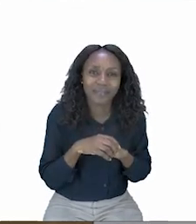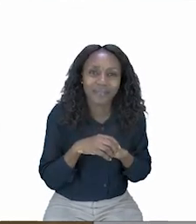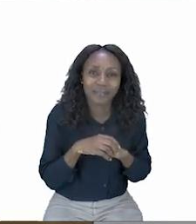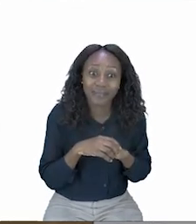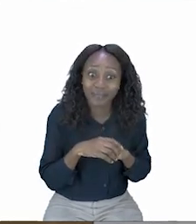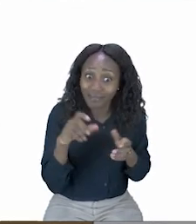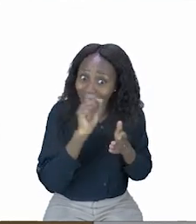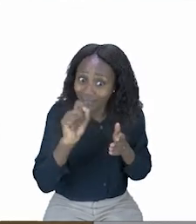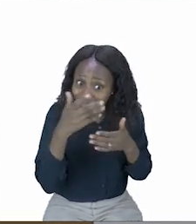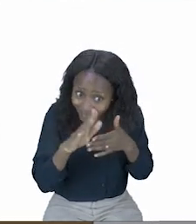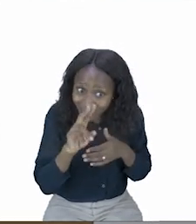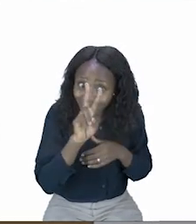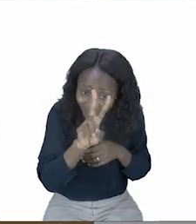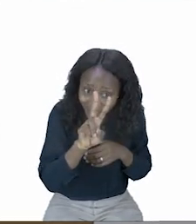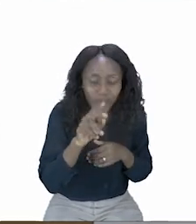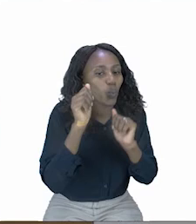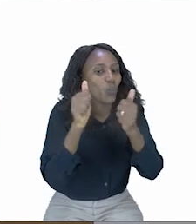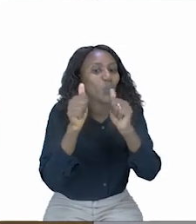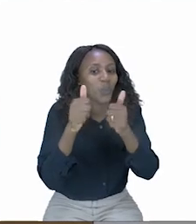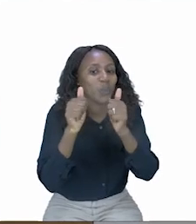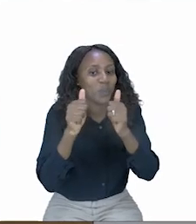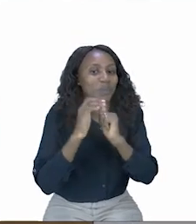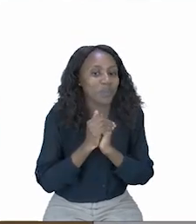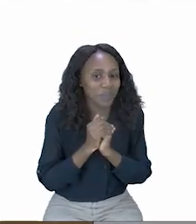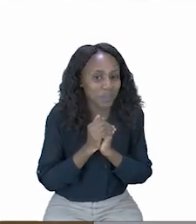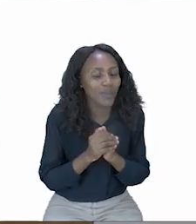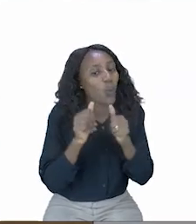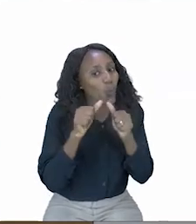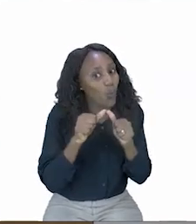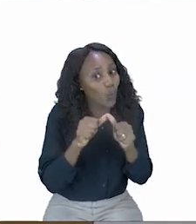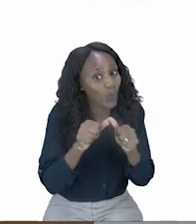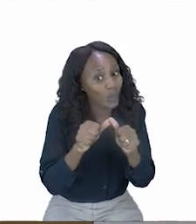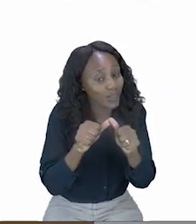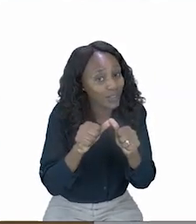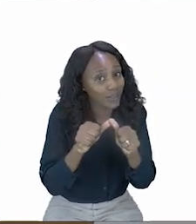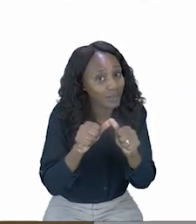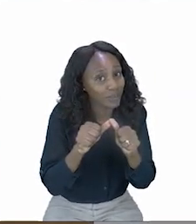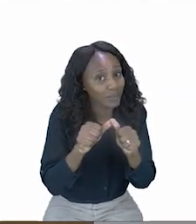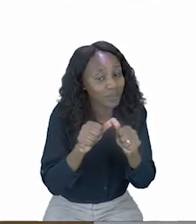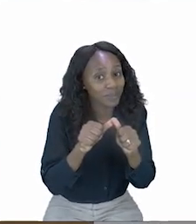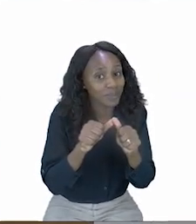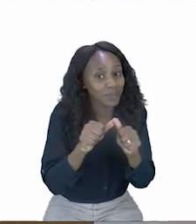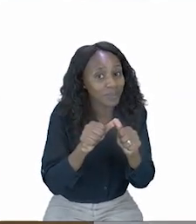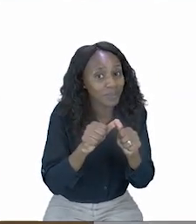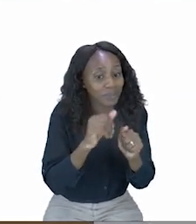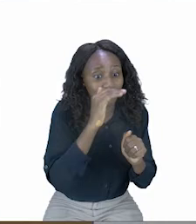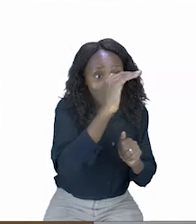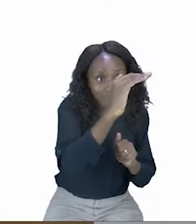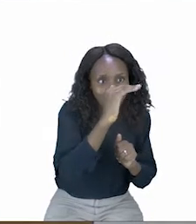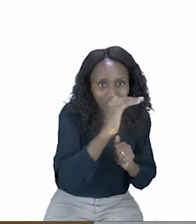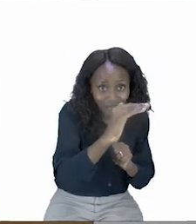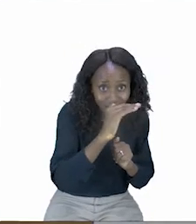your 2 in your booklet? Very good. Now we continue to count. Because we know that our answer is